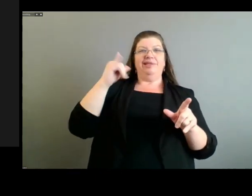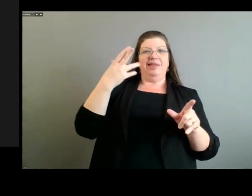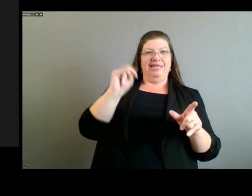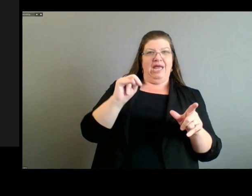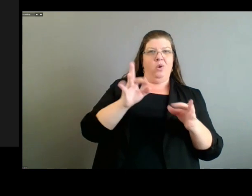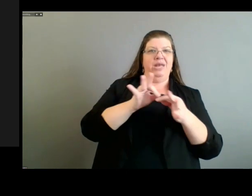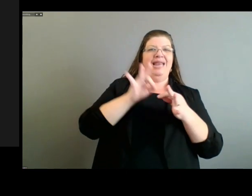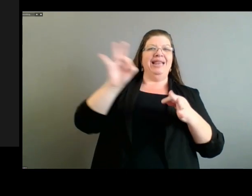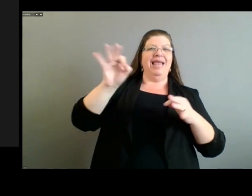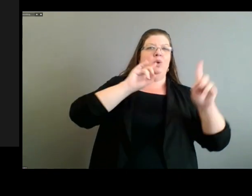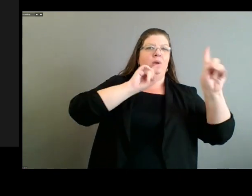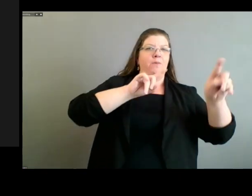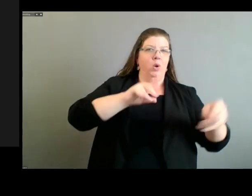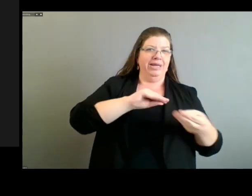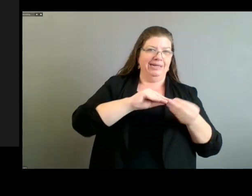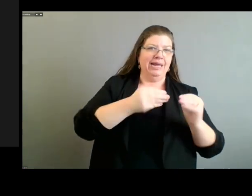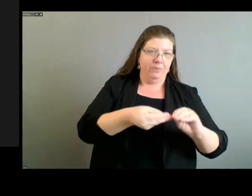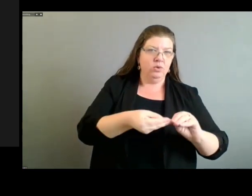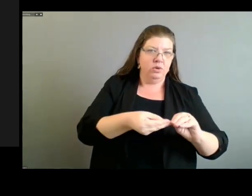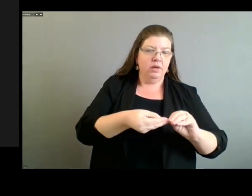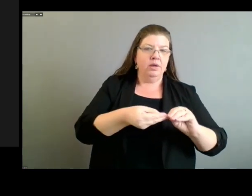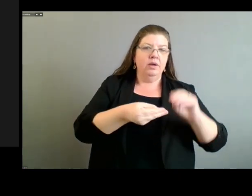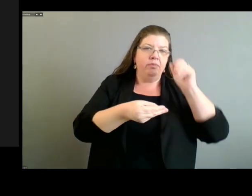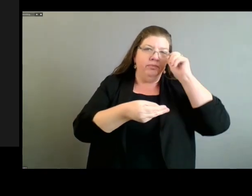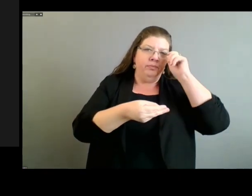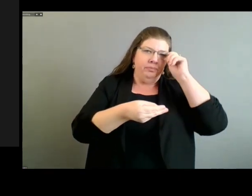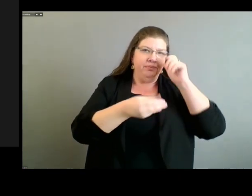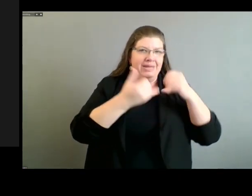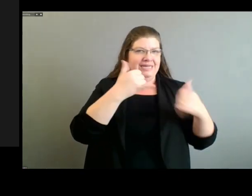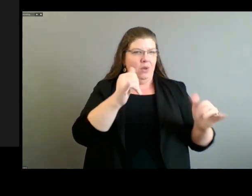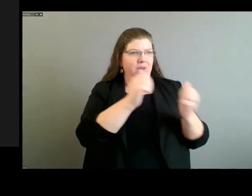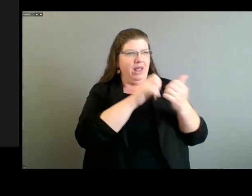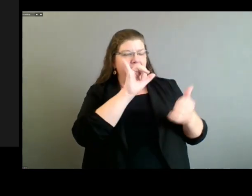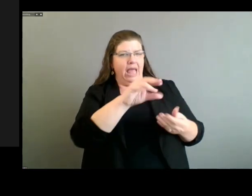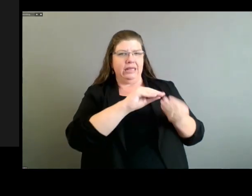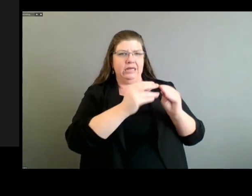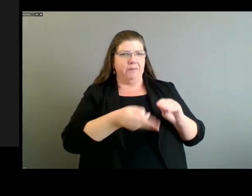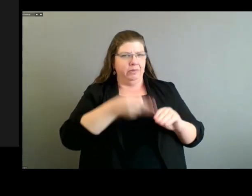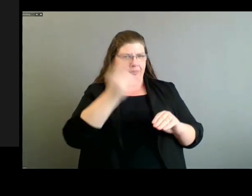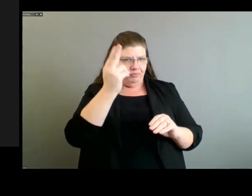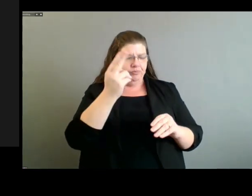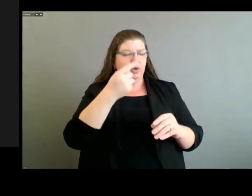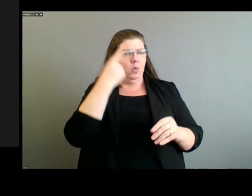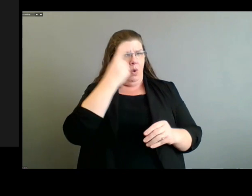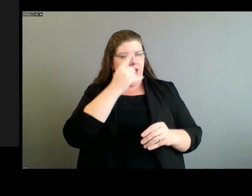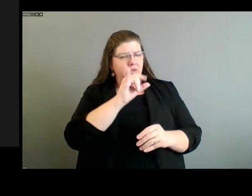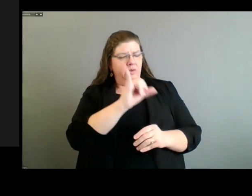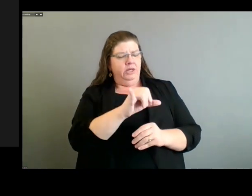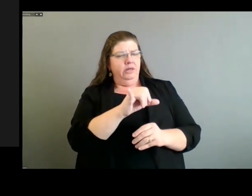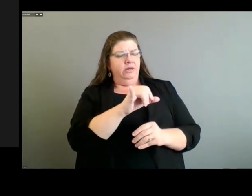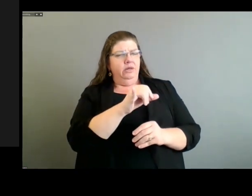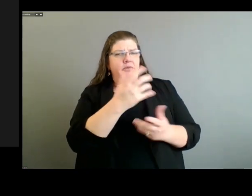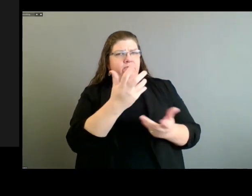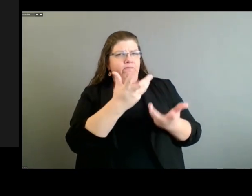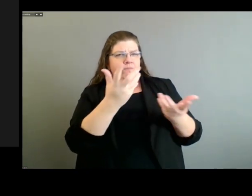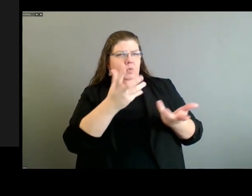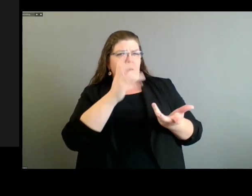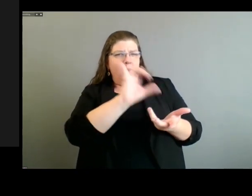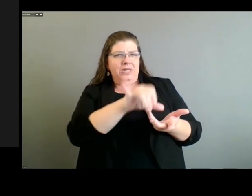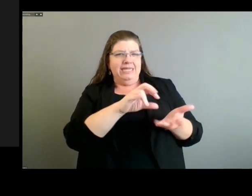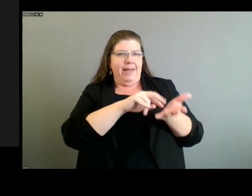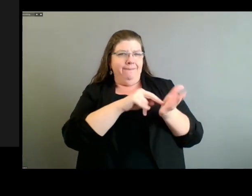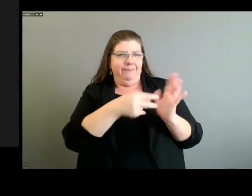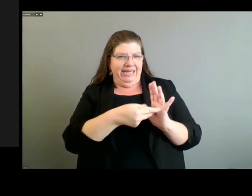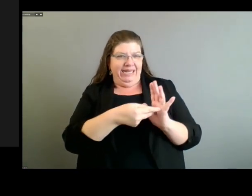delayed numbers. But even without that, the number was big. And I guess I'm wondering in that context, what does that mean?